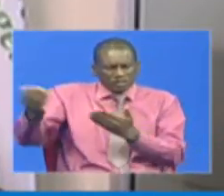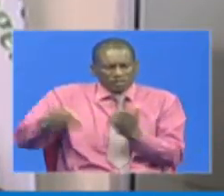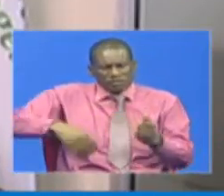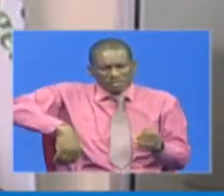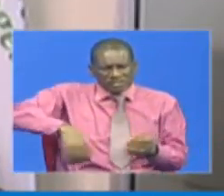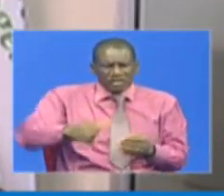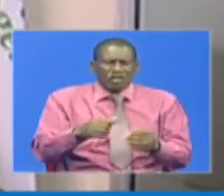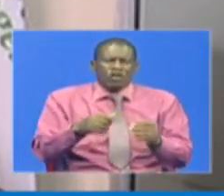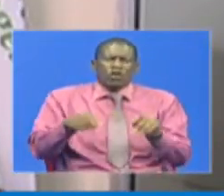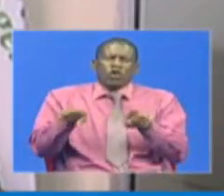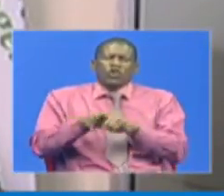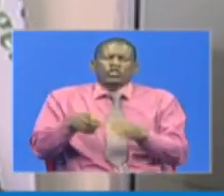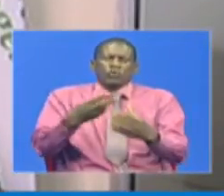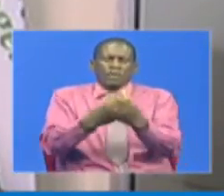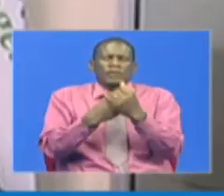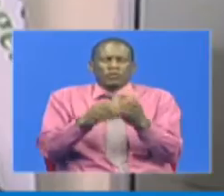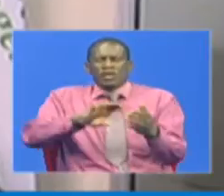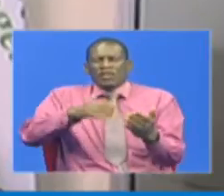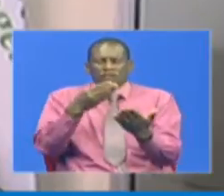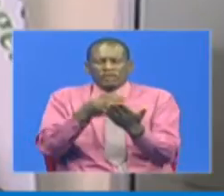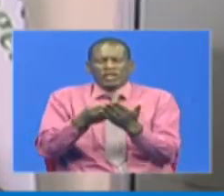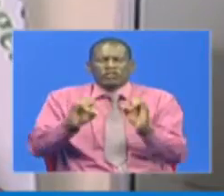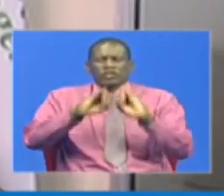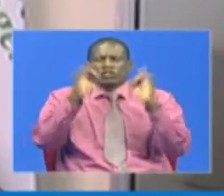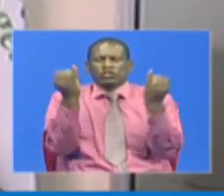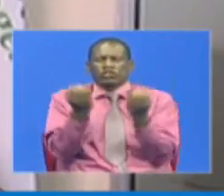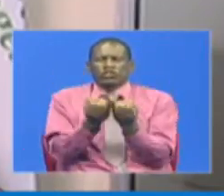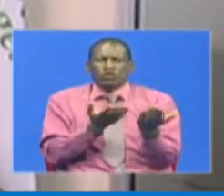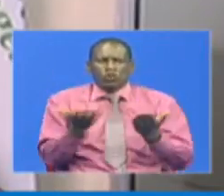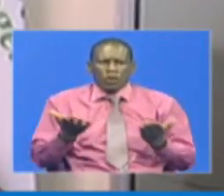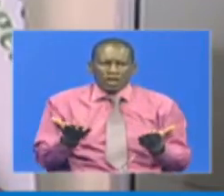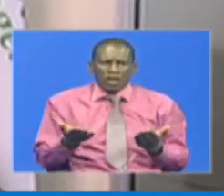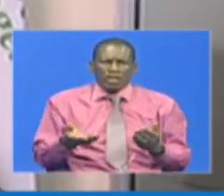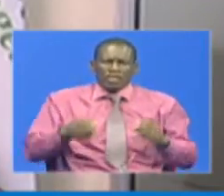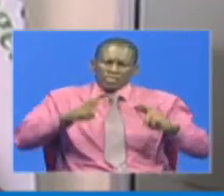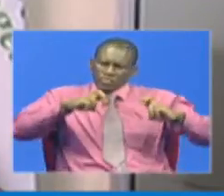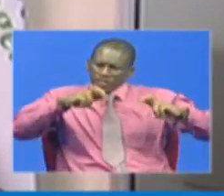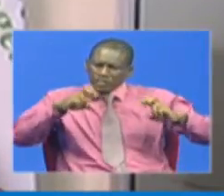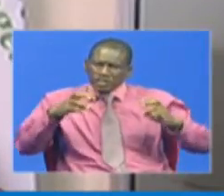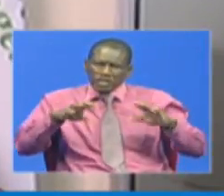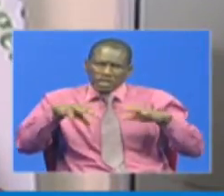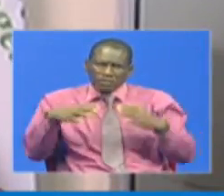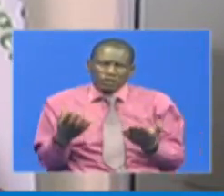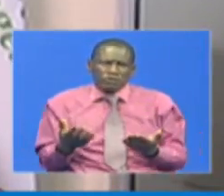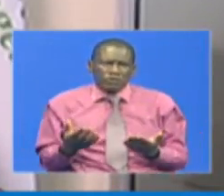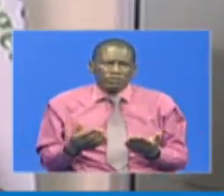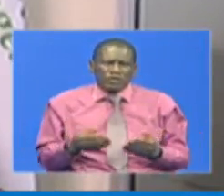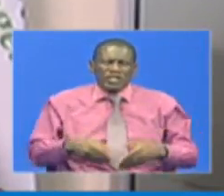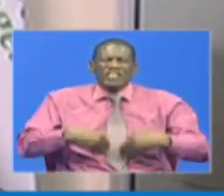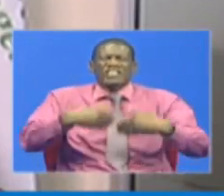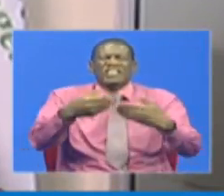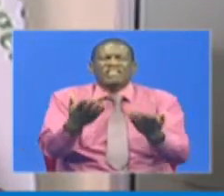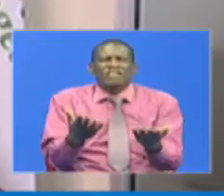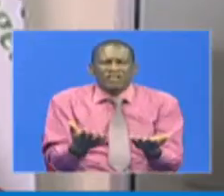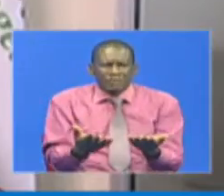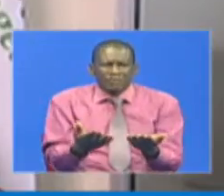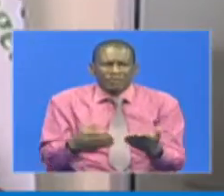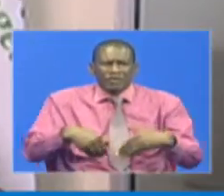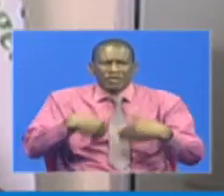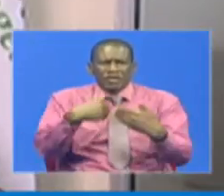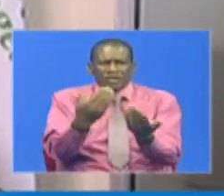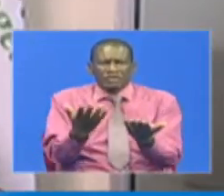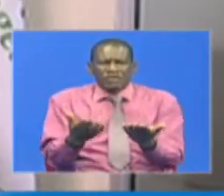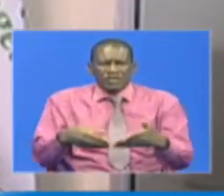with other financial institutions whereby they are looking at providing, you know,